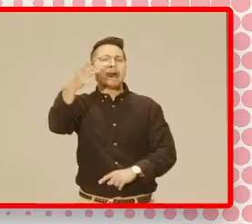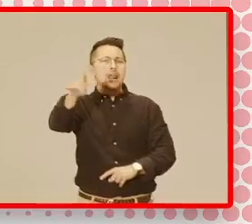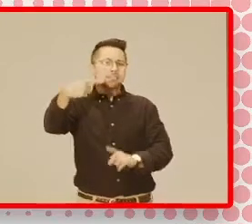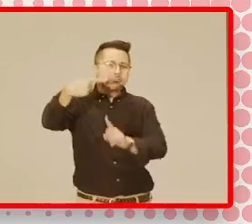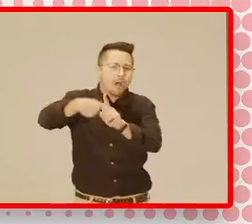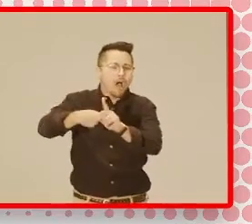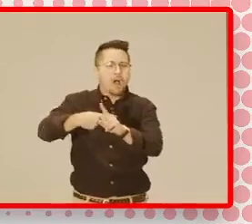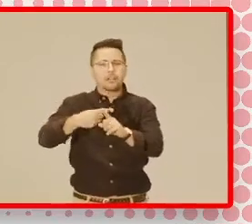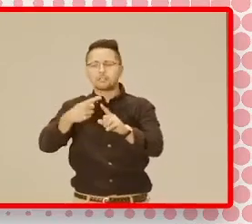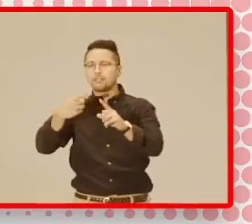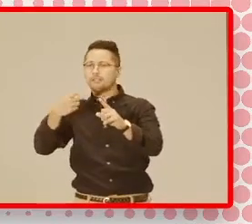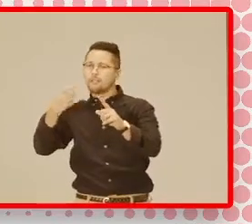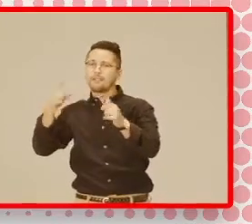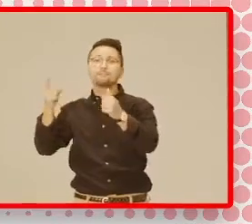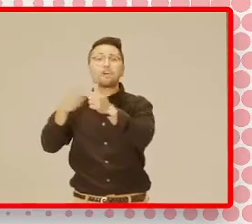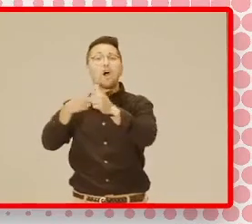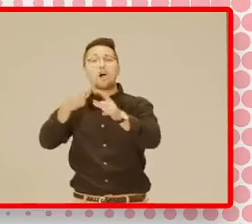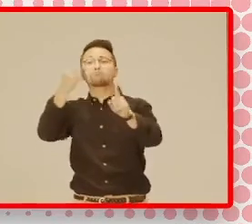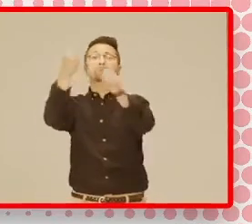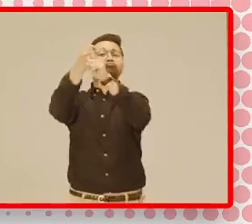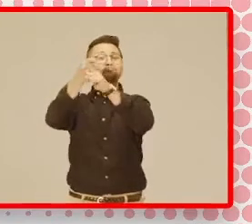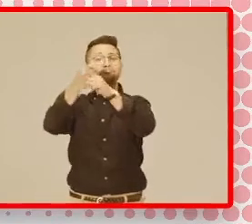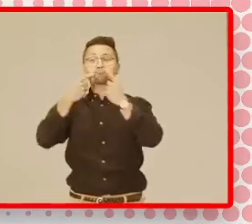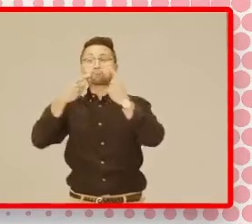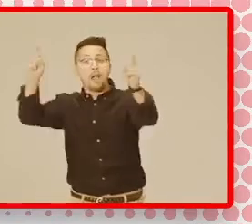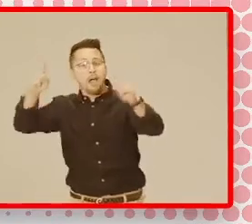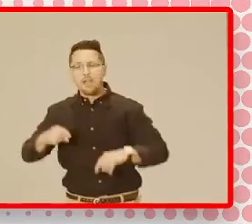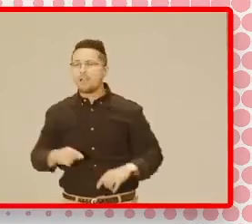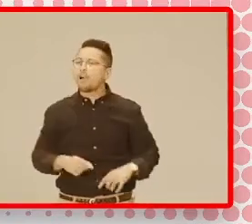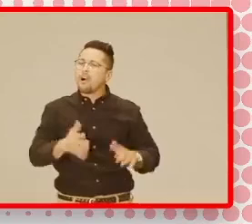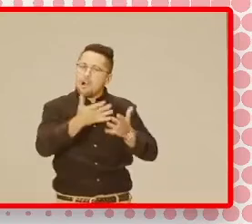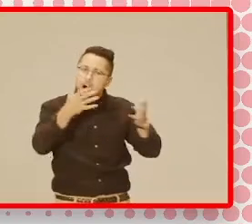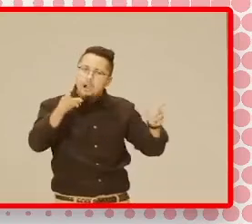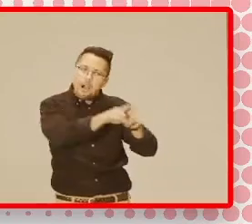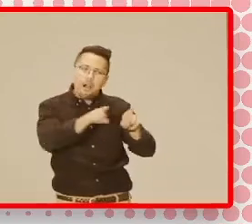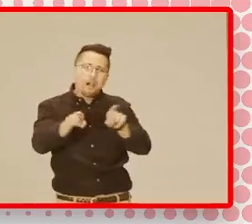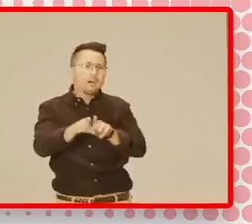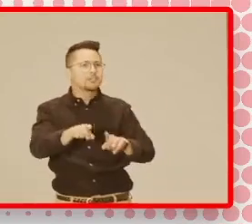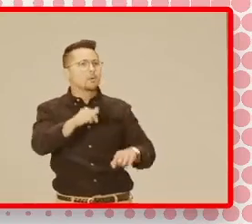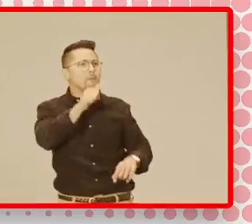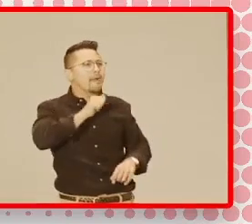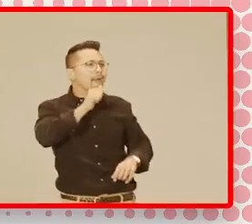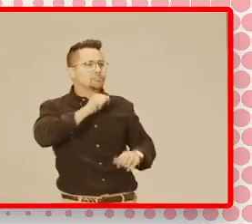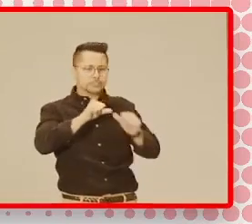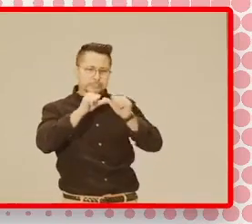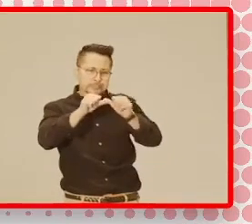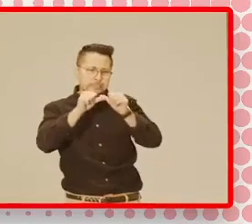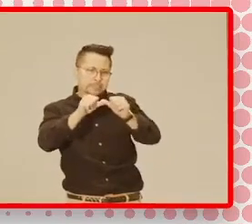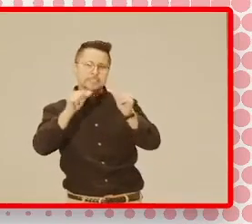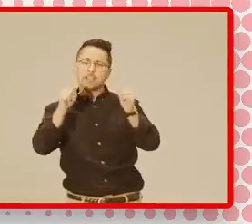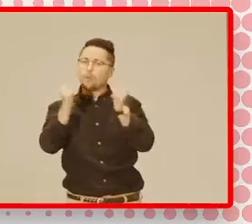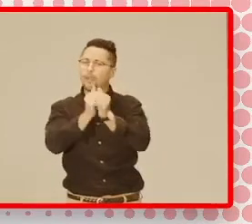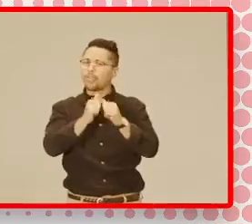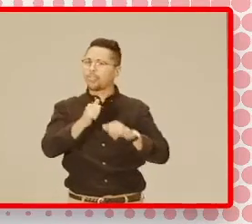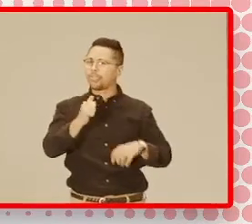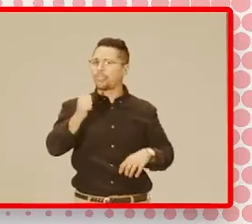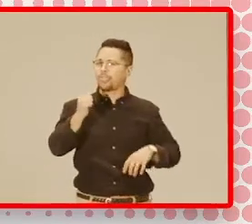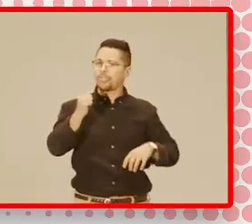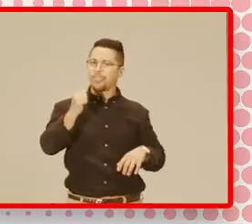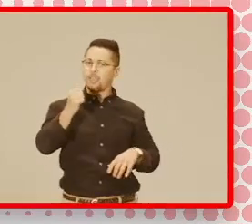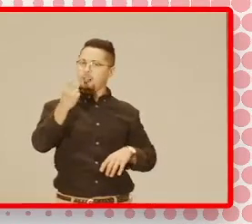major breakthrough. It takes a lot of patience to stick with something for 18 months while not seeing a lot of